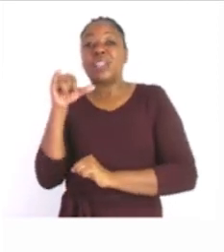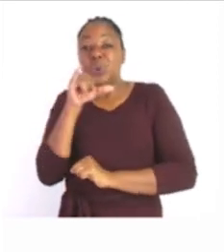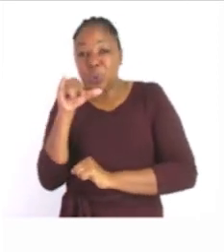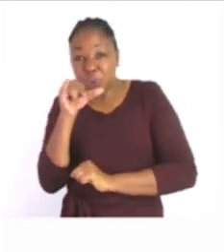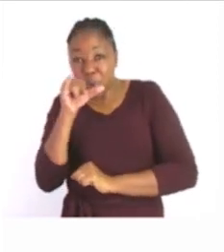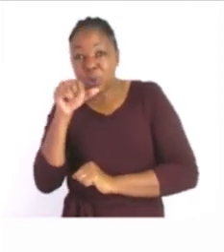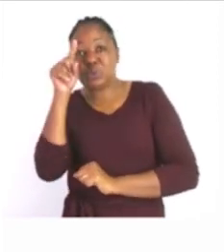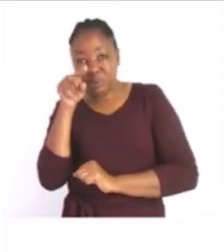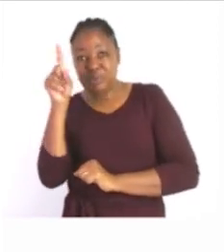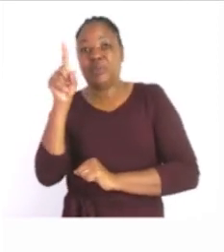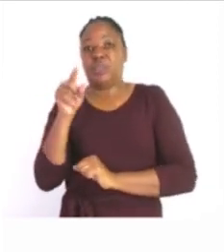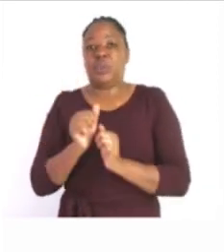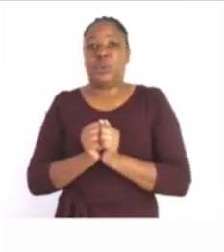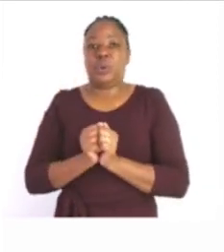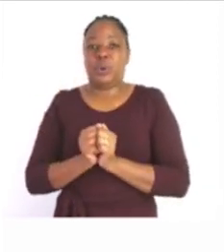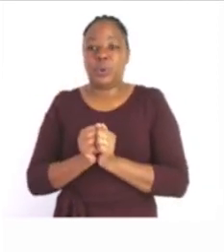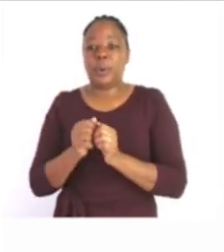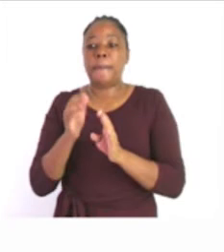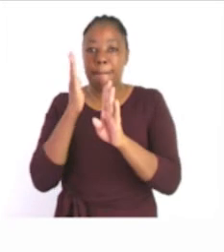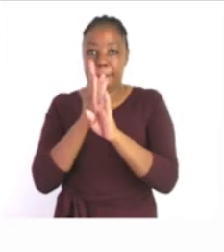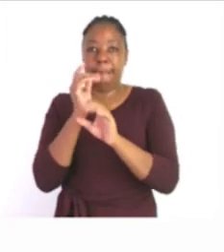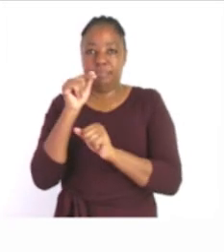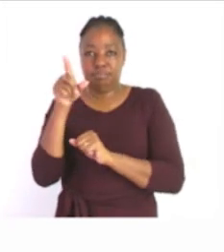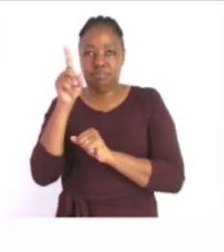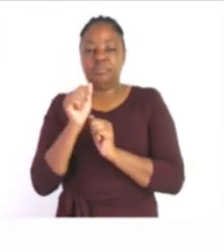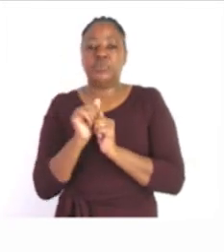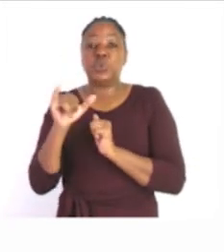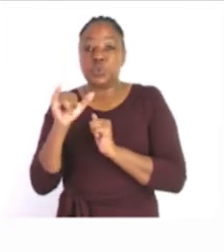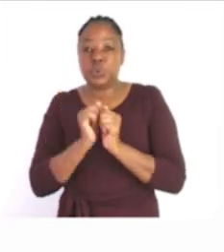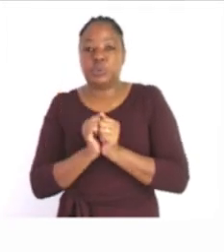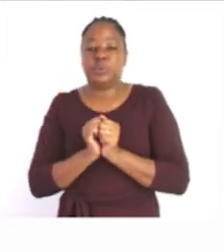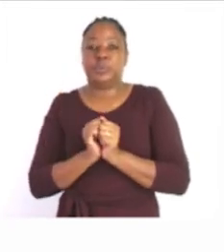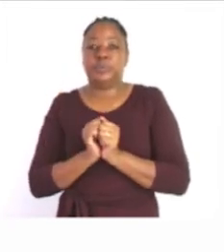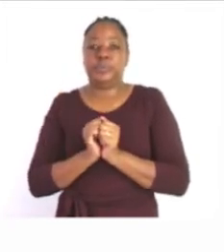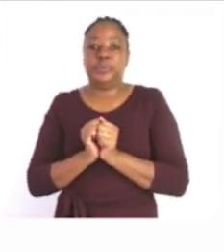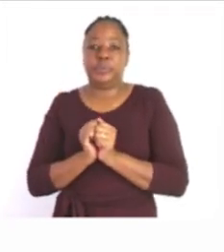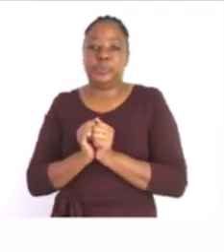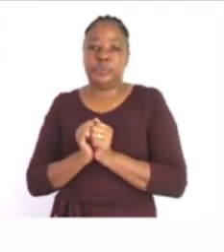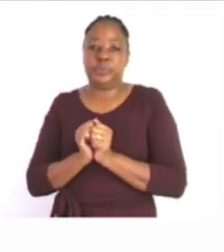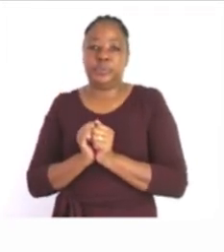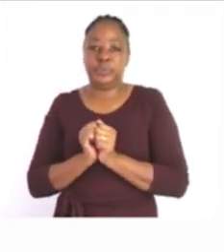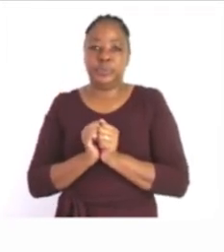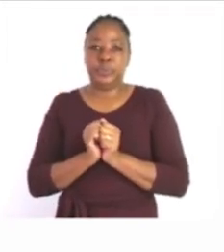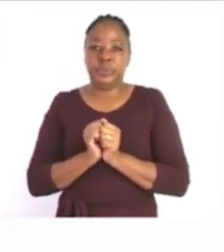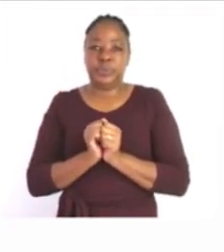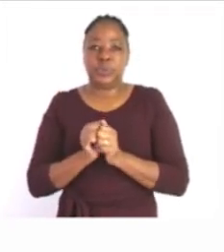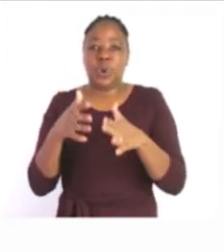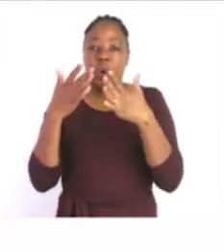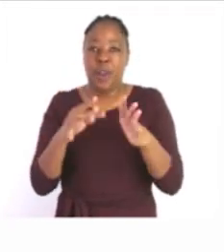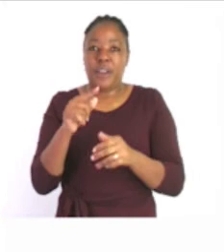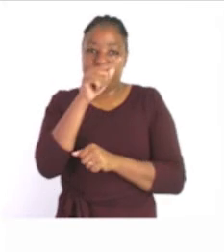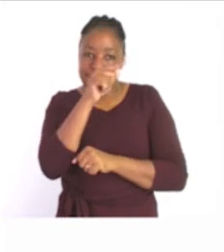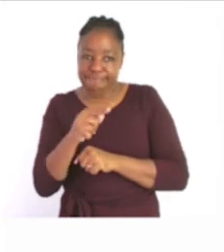one word, which is why when you use it, you must cross it out so that you don't use it again.